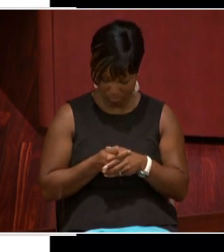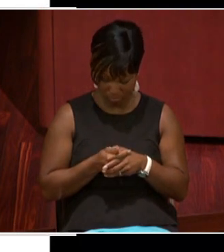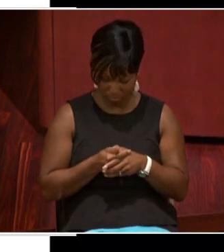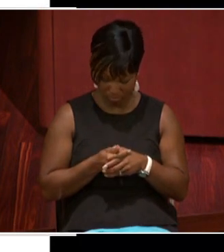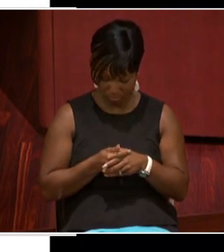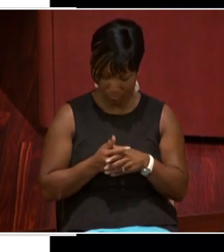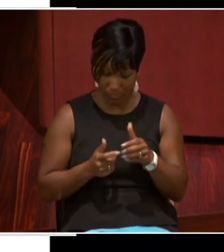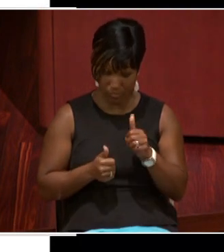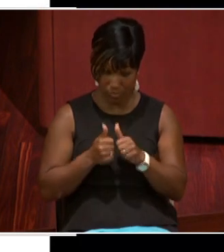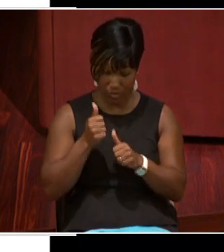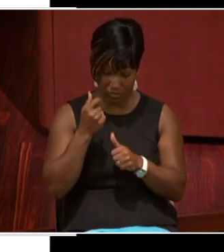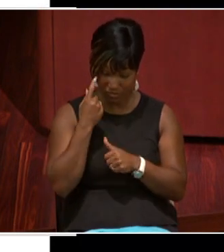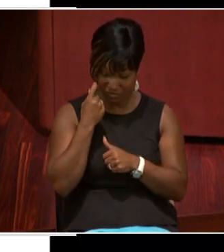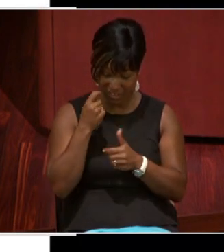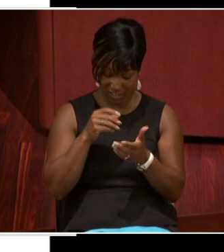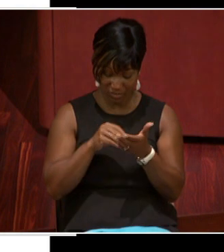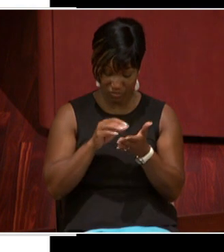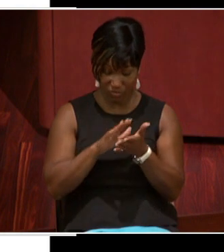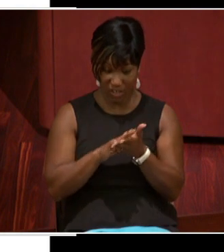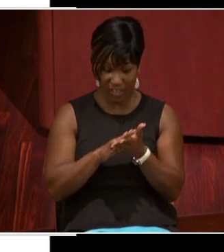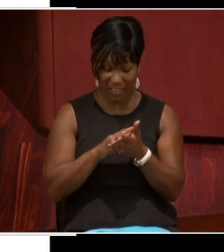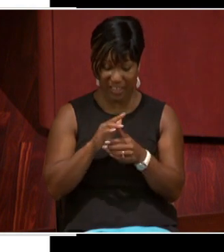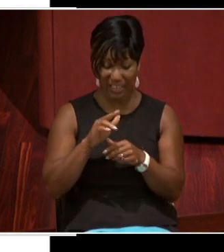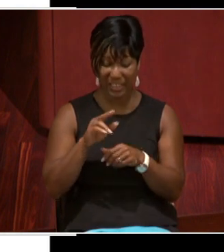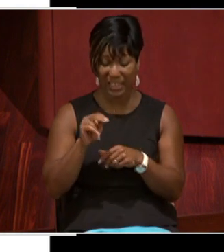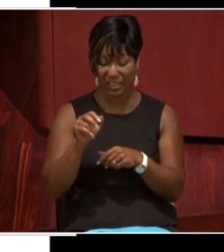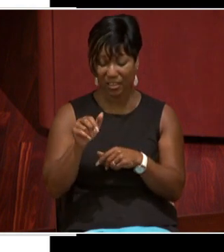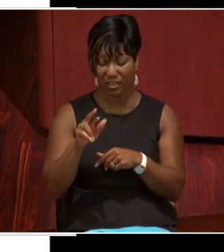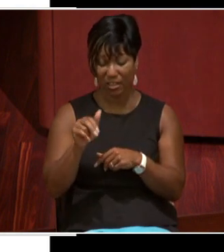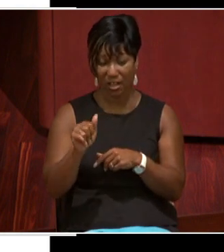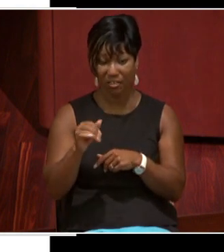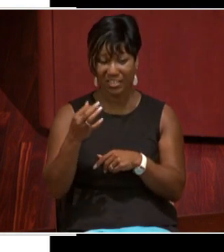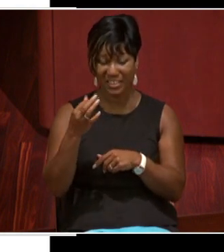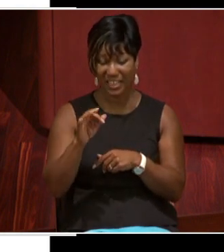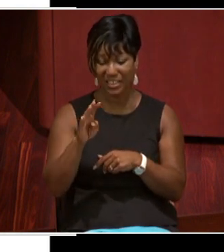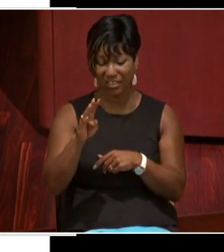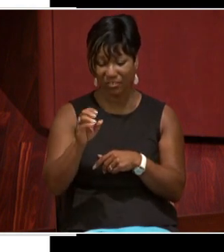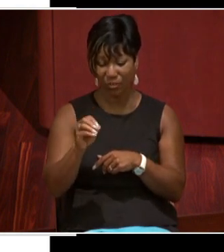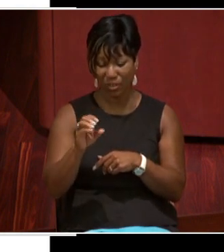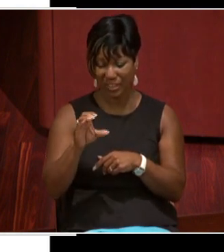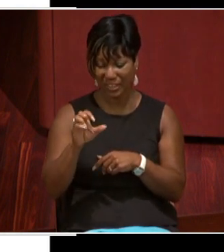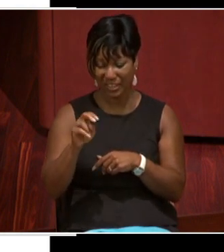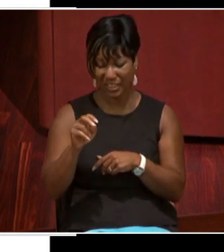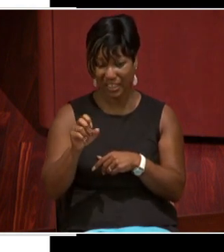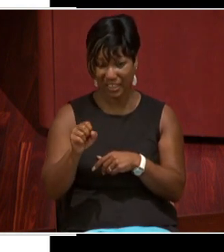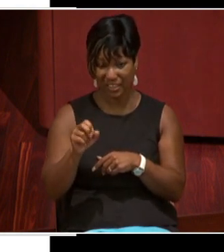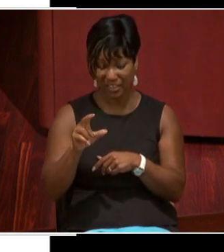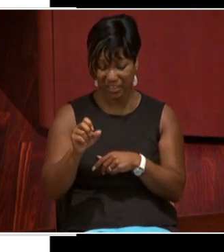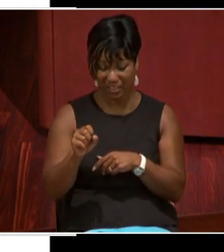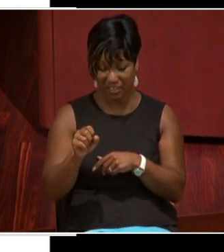The most recent record that is in the National Archives holding is the 1940 census. It was released